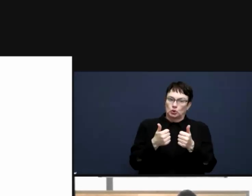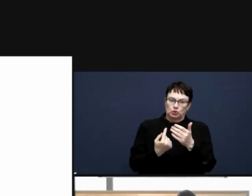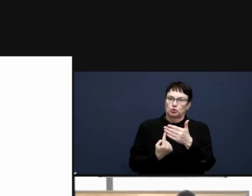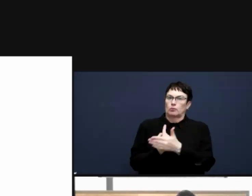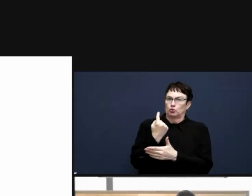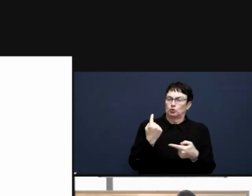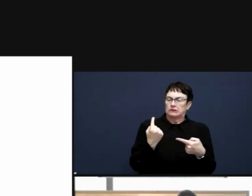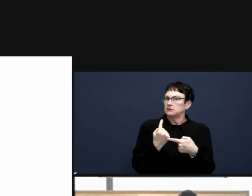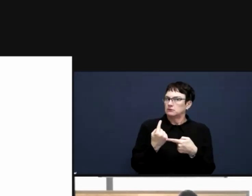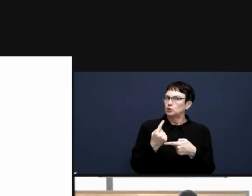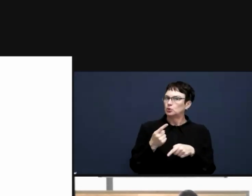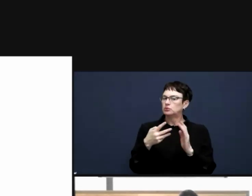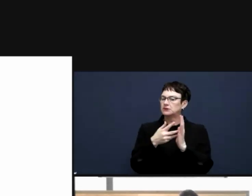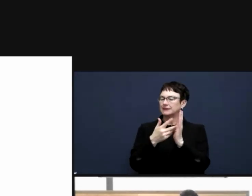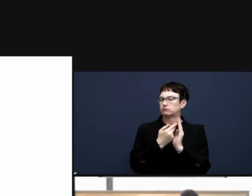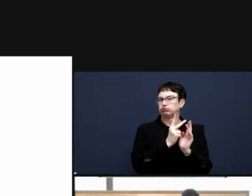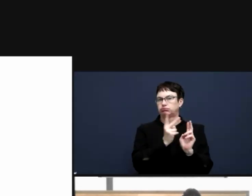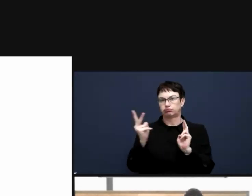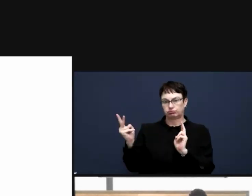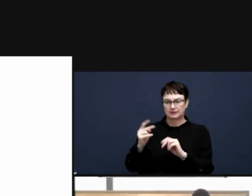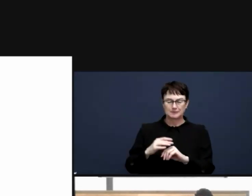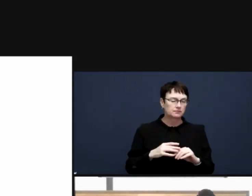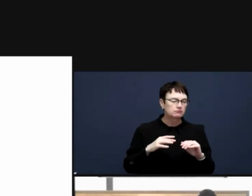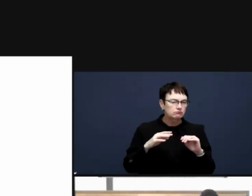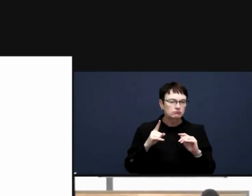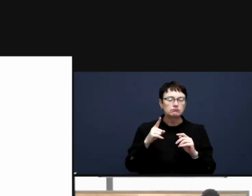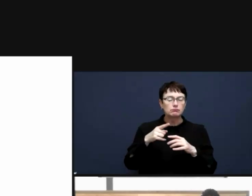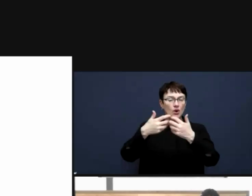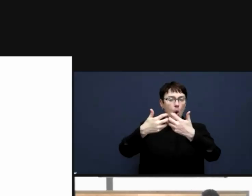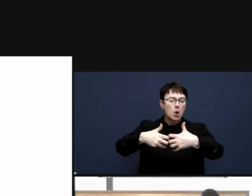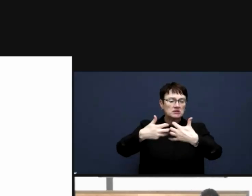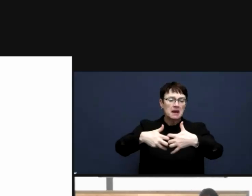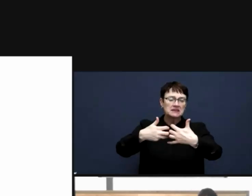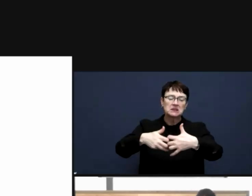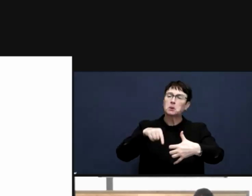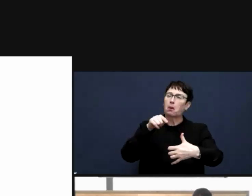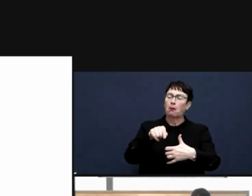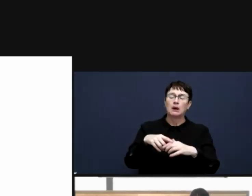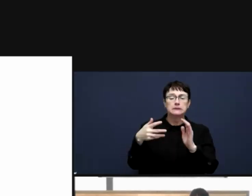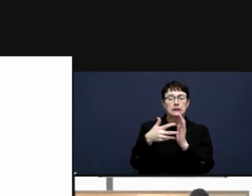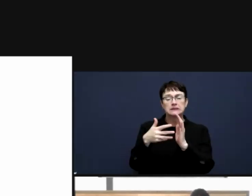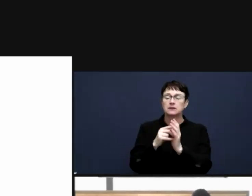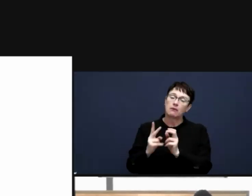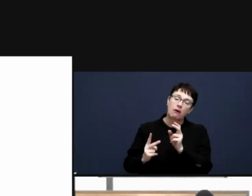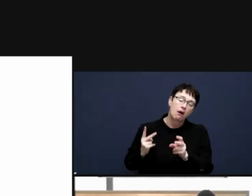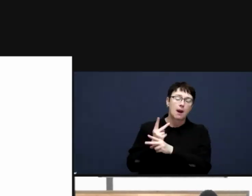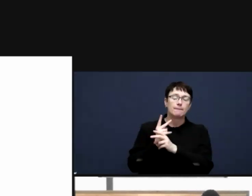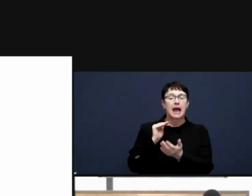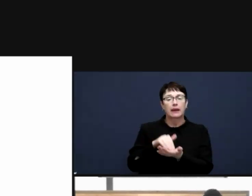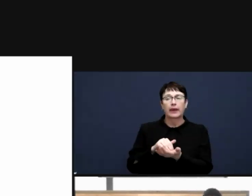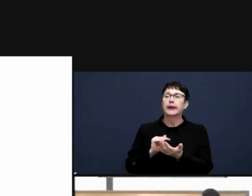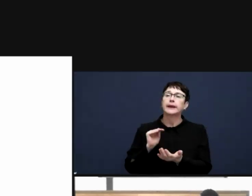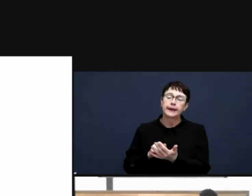it's great, can find limited issues that are really often repeating so many times on so many screens, so it can have a big